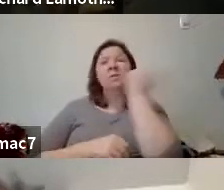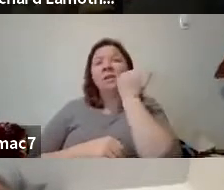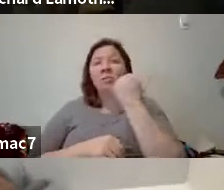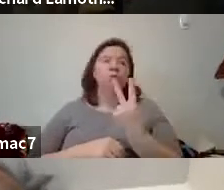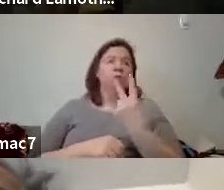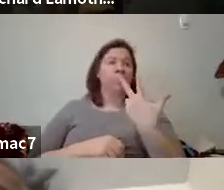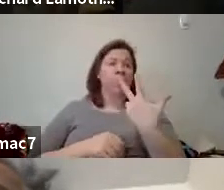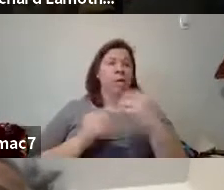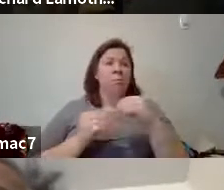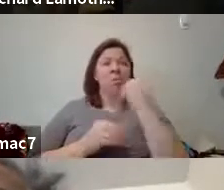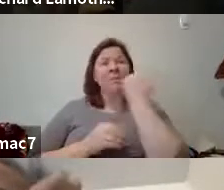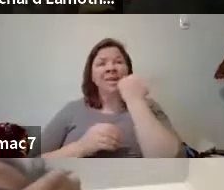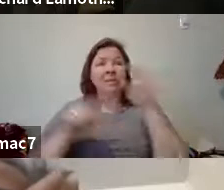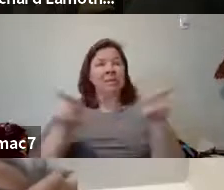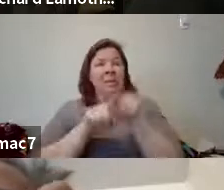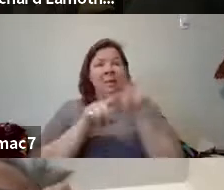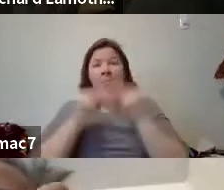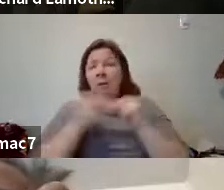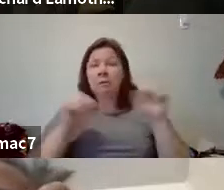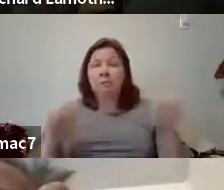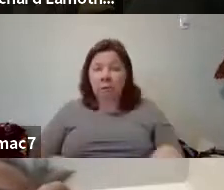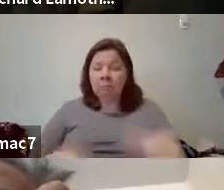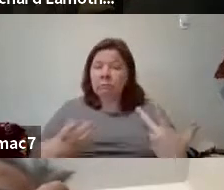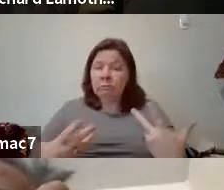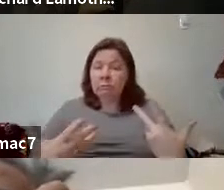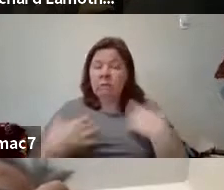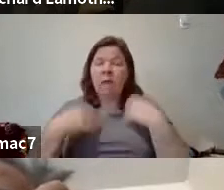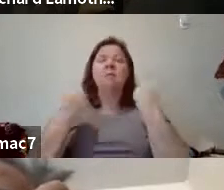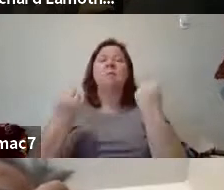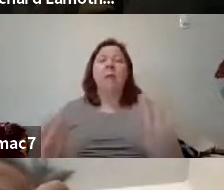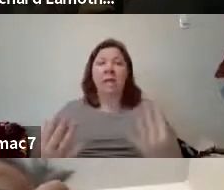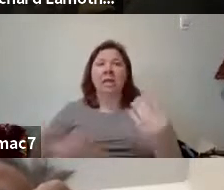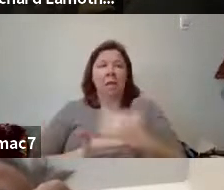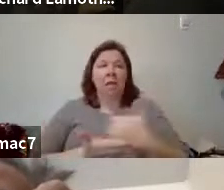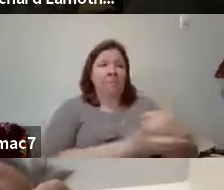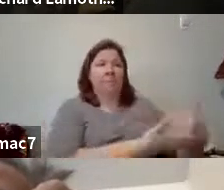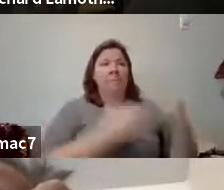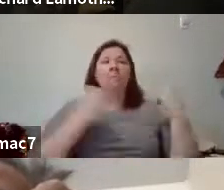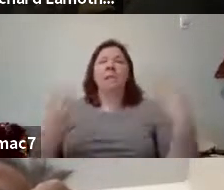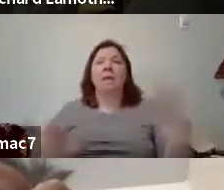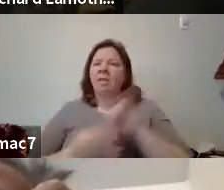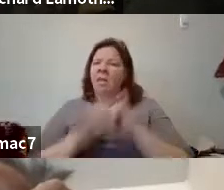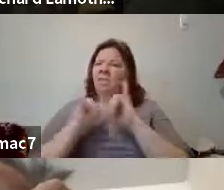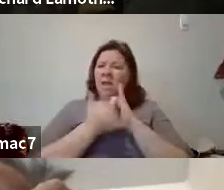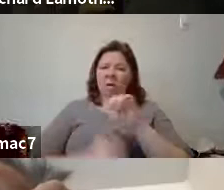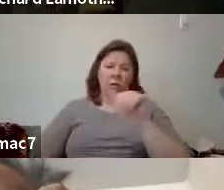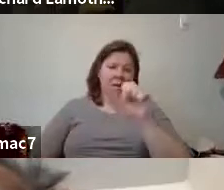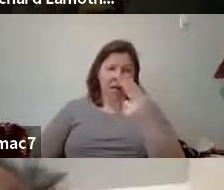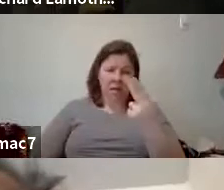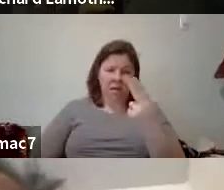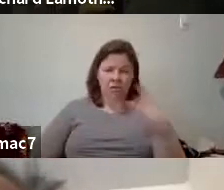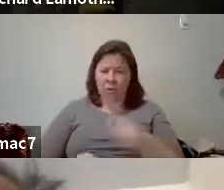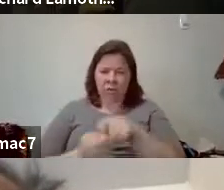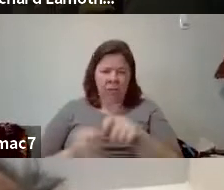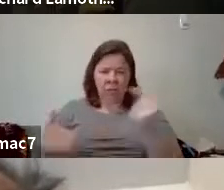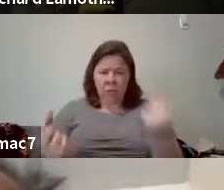3 other dentists in the same building. So you have more multiple sources of income. And that's exactly what Ash has done. He